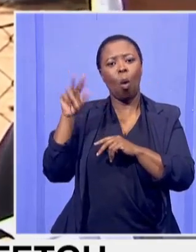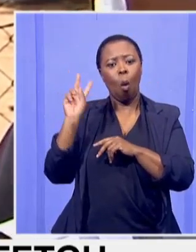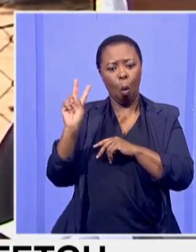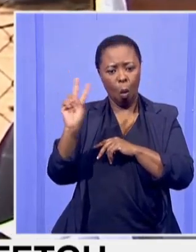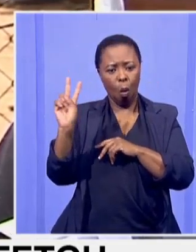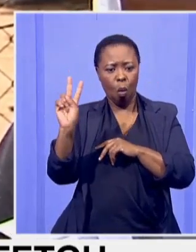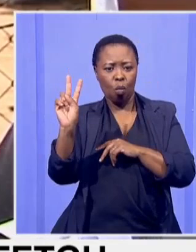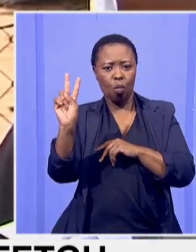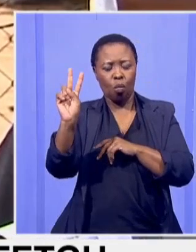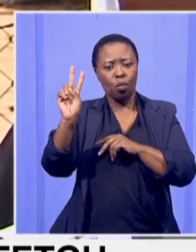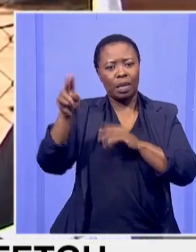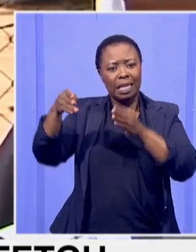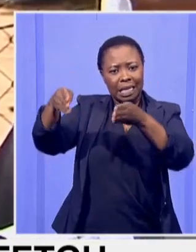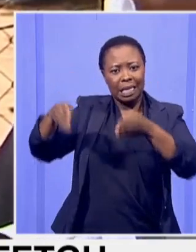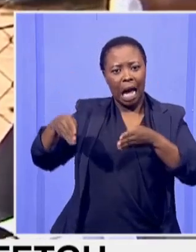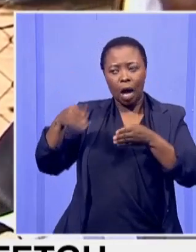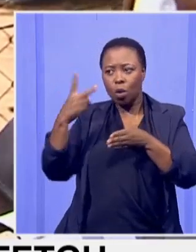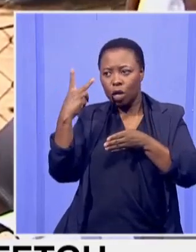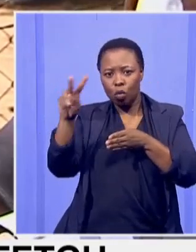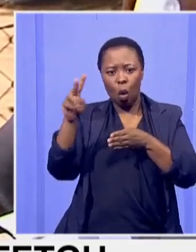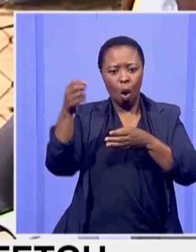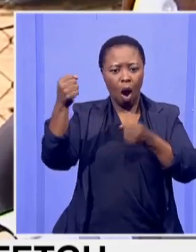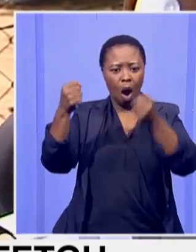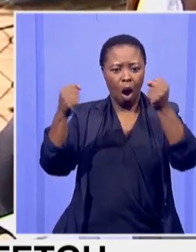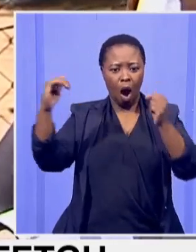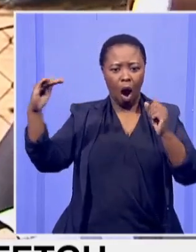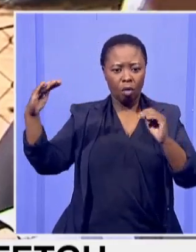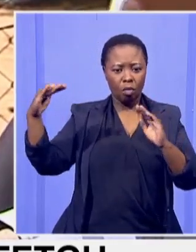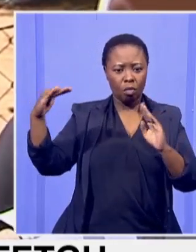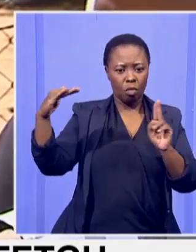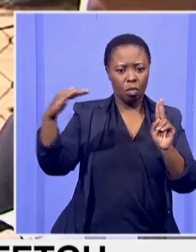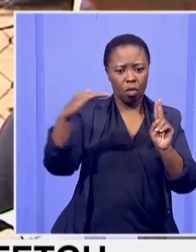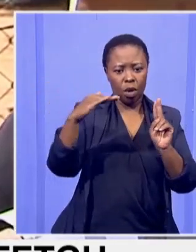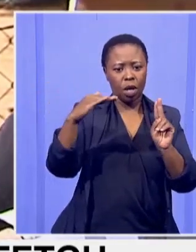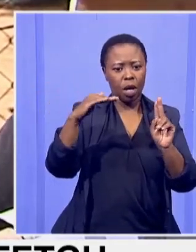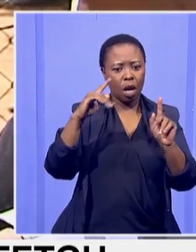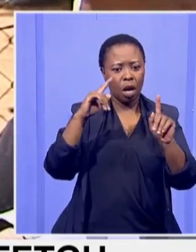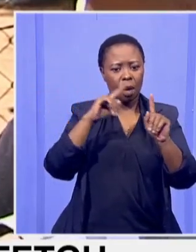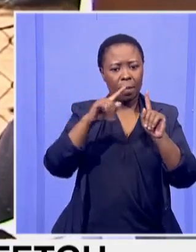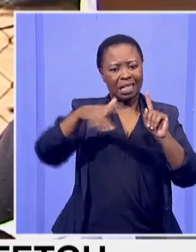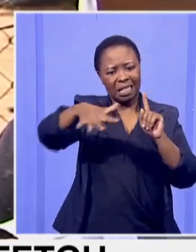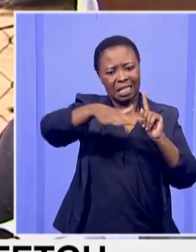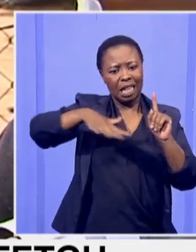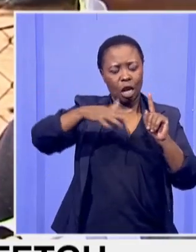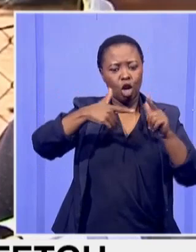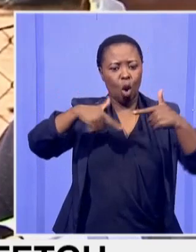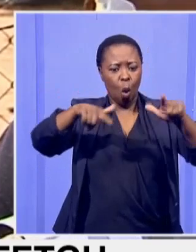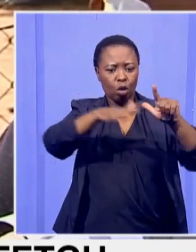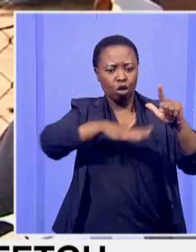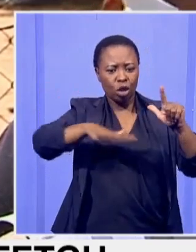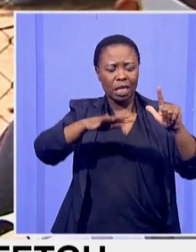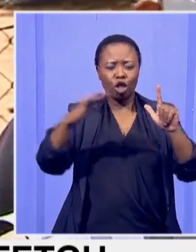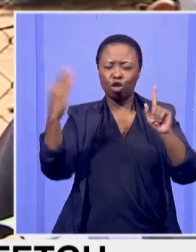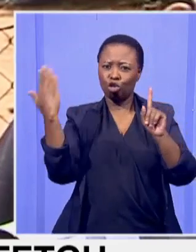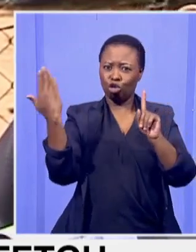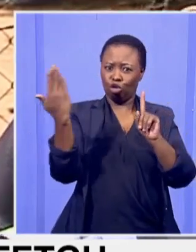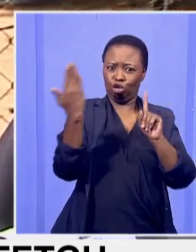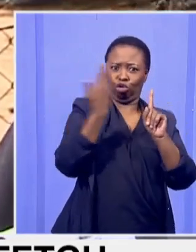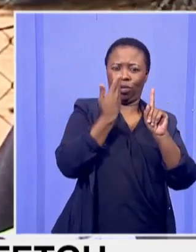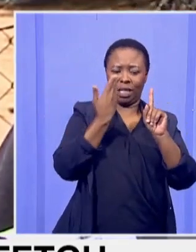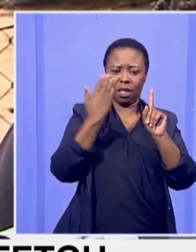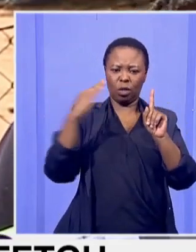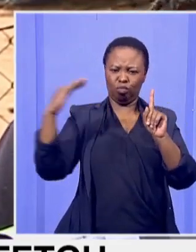koloi etla ke re se re le mo siting re shootetse mara ke ile mo gare ga location ke ya street ko go rona that guy